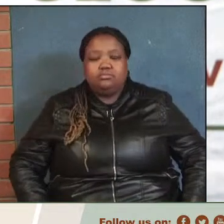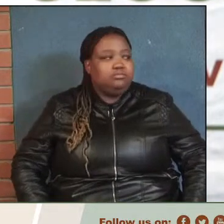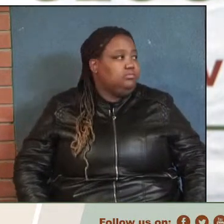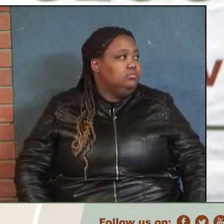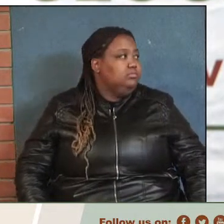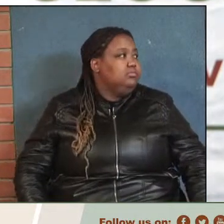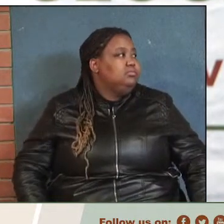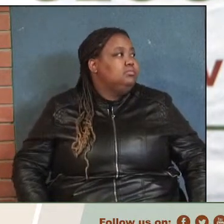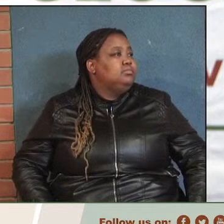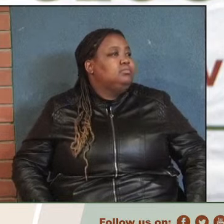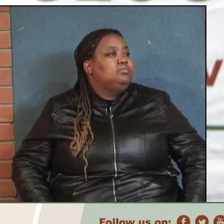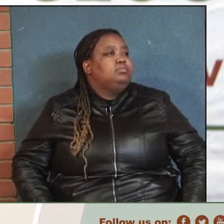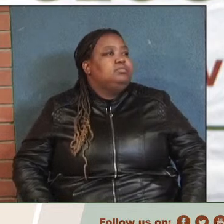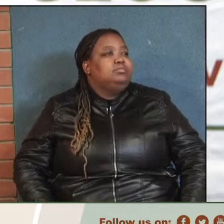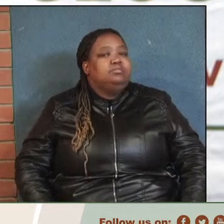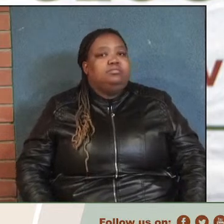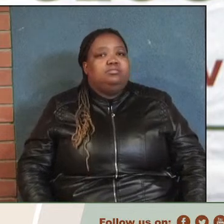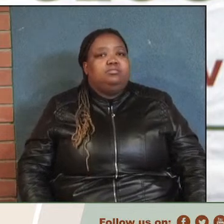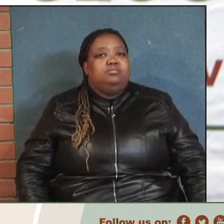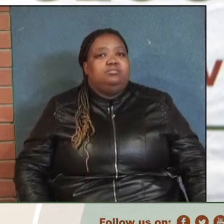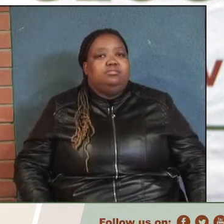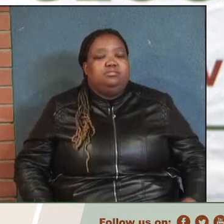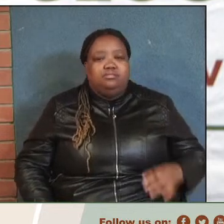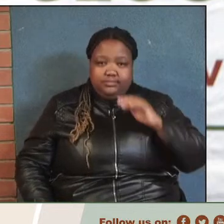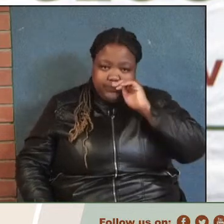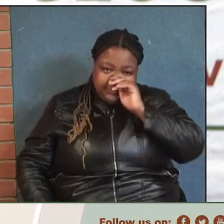Said interruptions. You may stand.